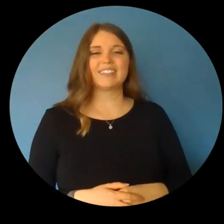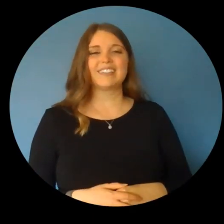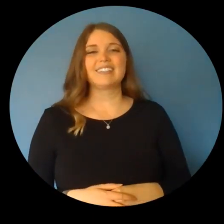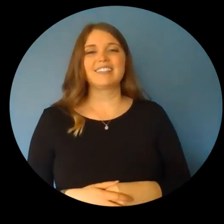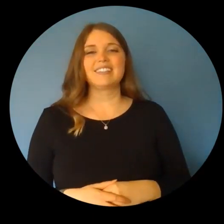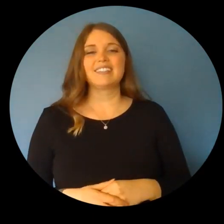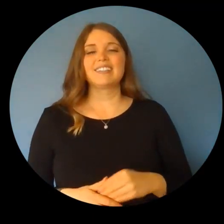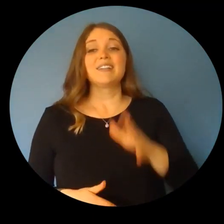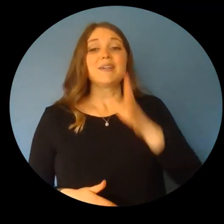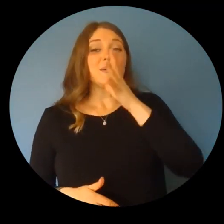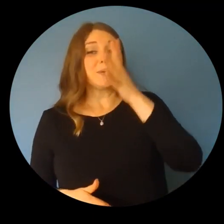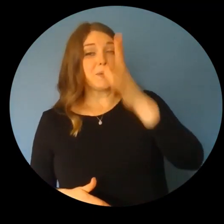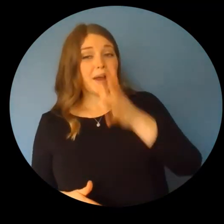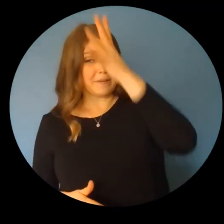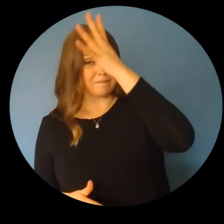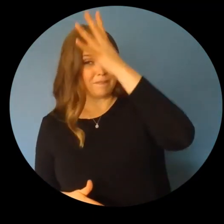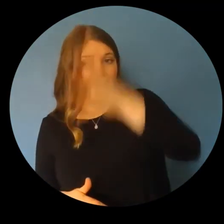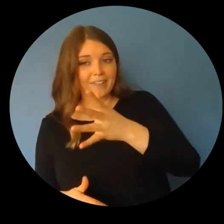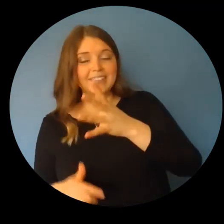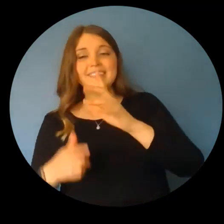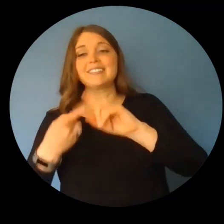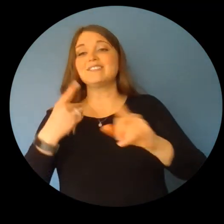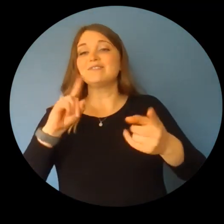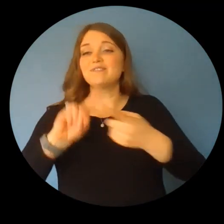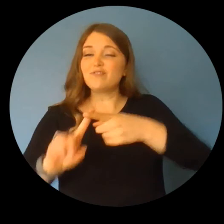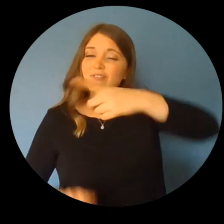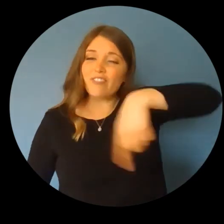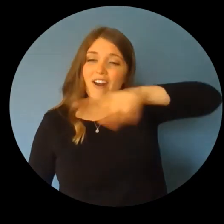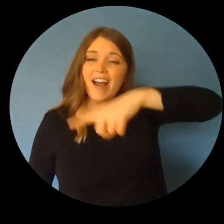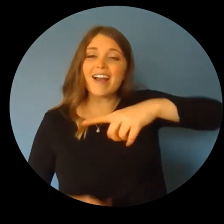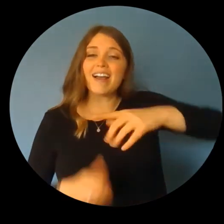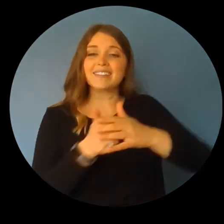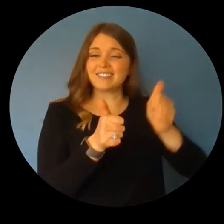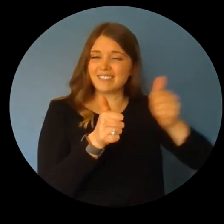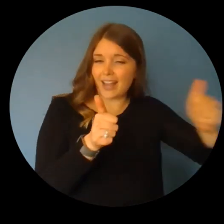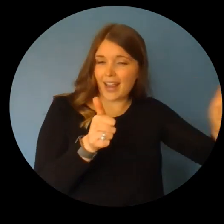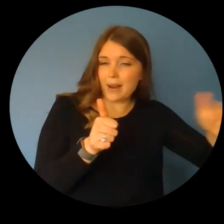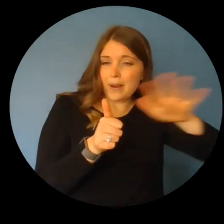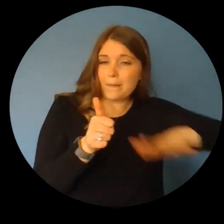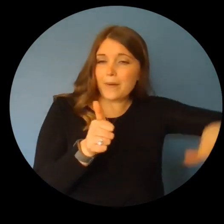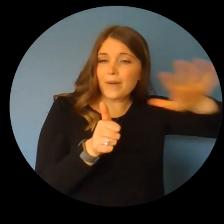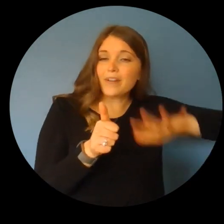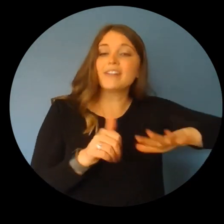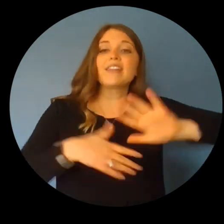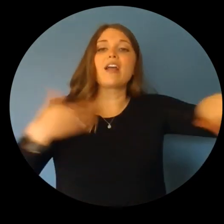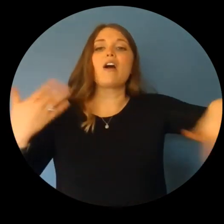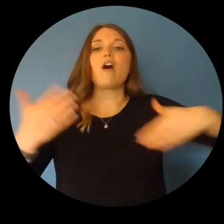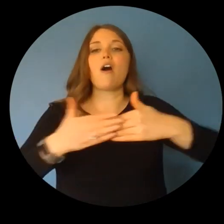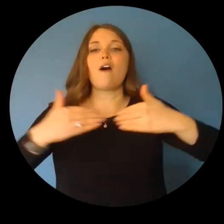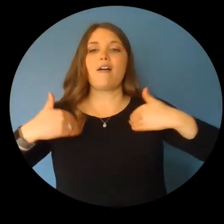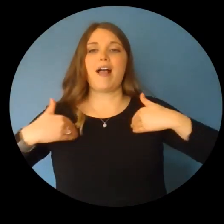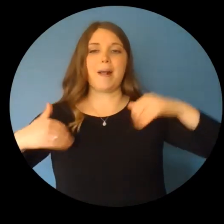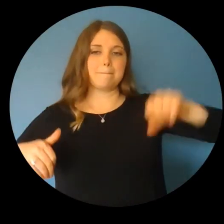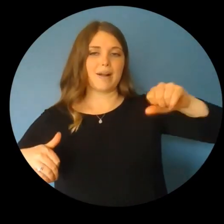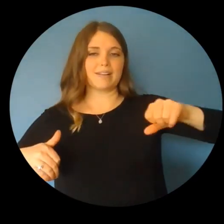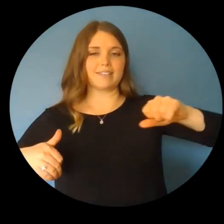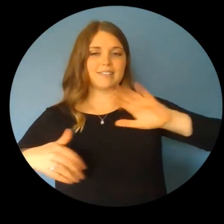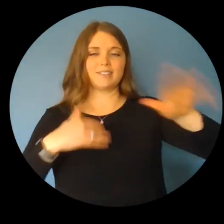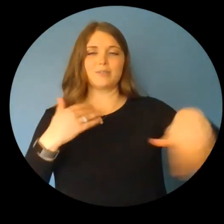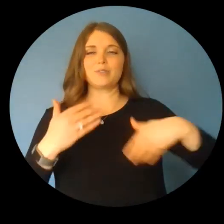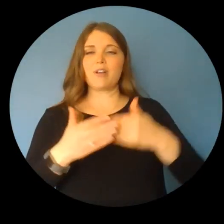friends and neighbors all have buckets. Everyone carries an invisible